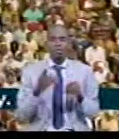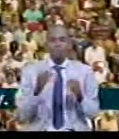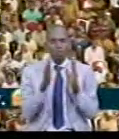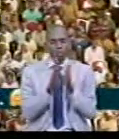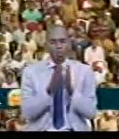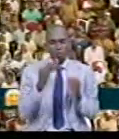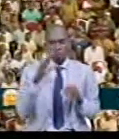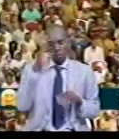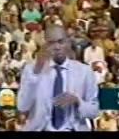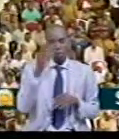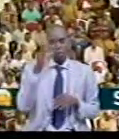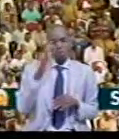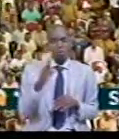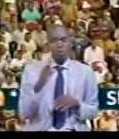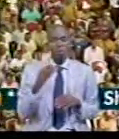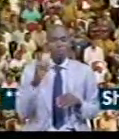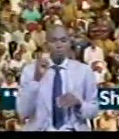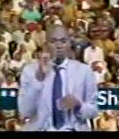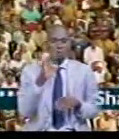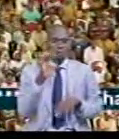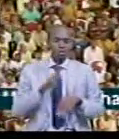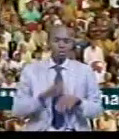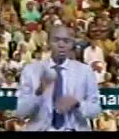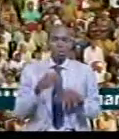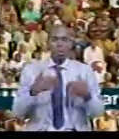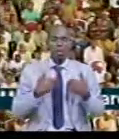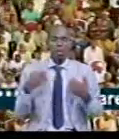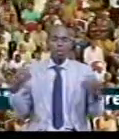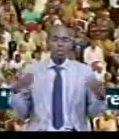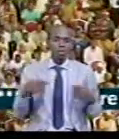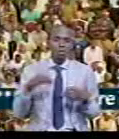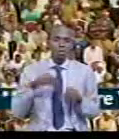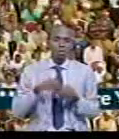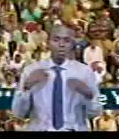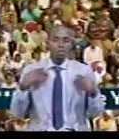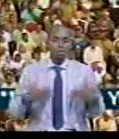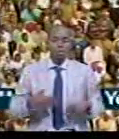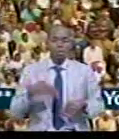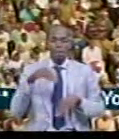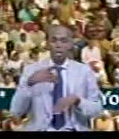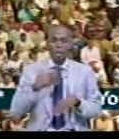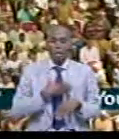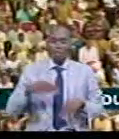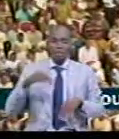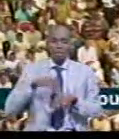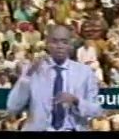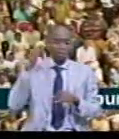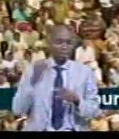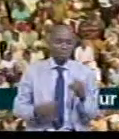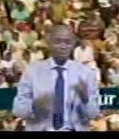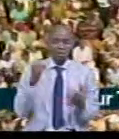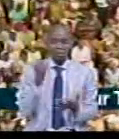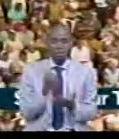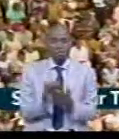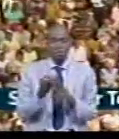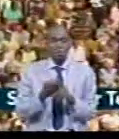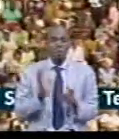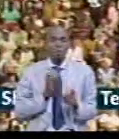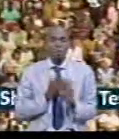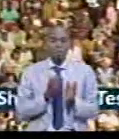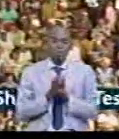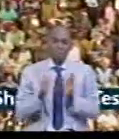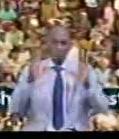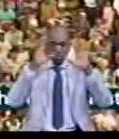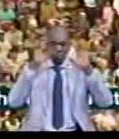laid her hands on the affected area of her body, and the last amen from our general superintendent, she